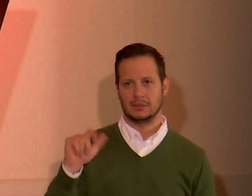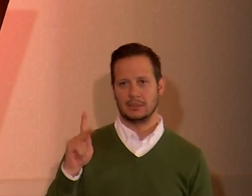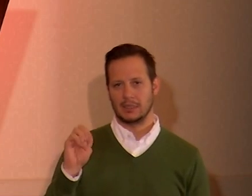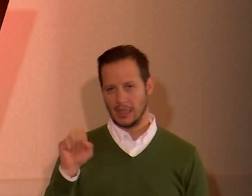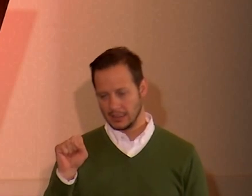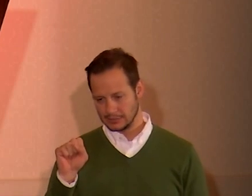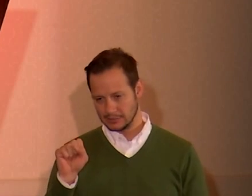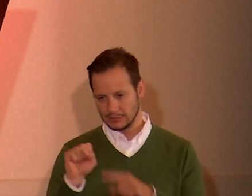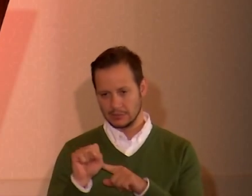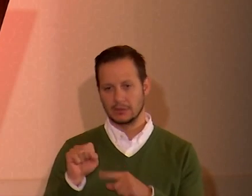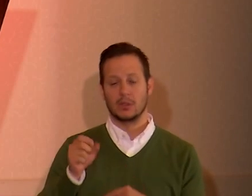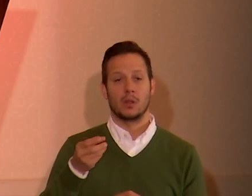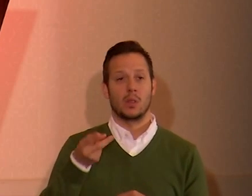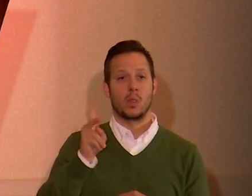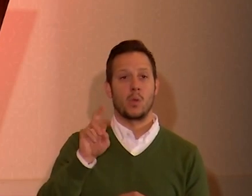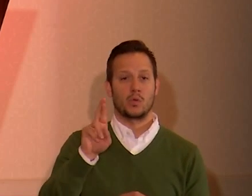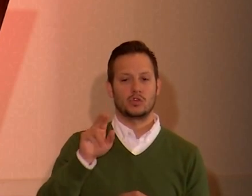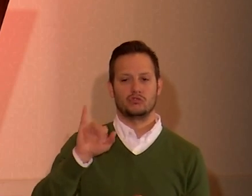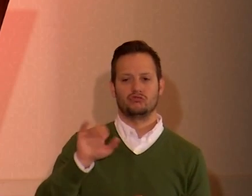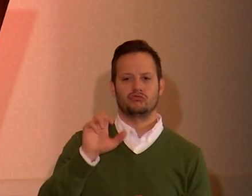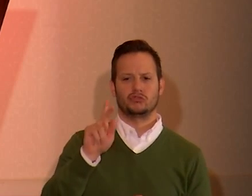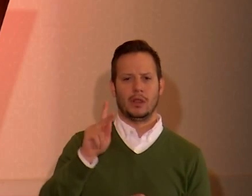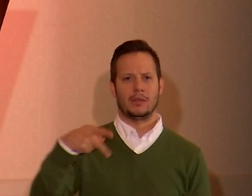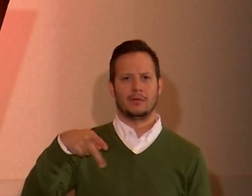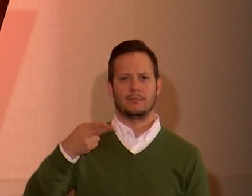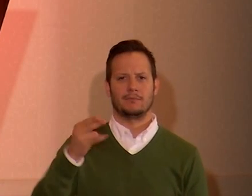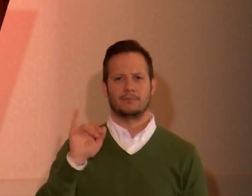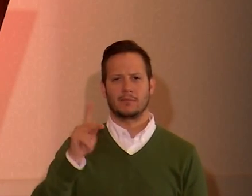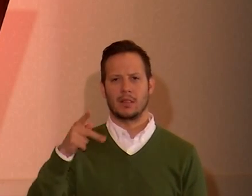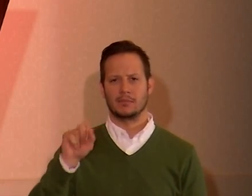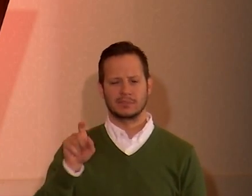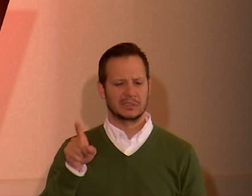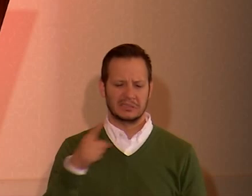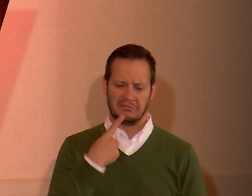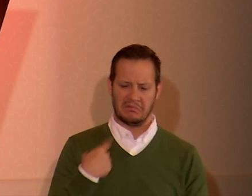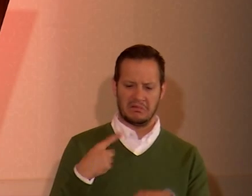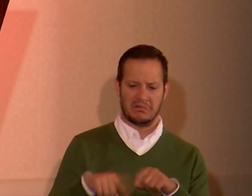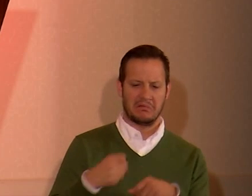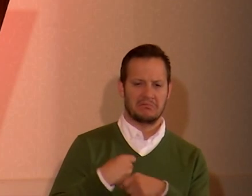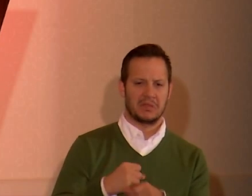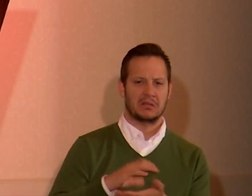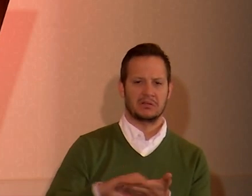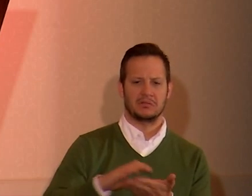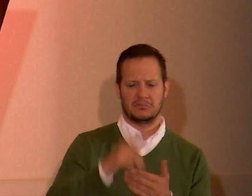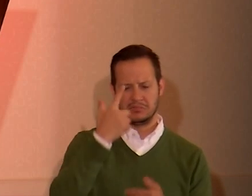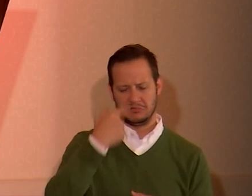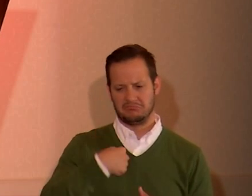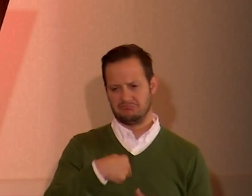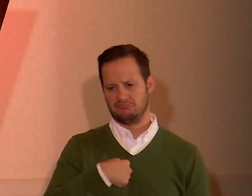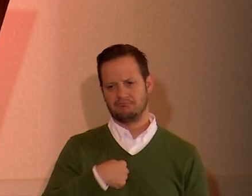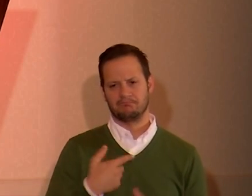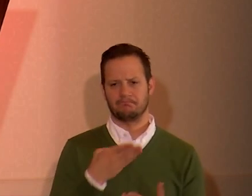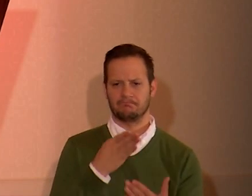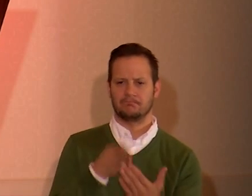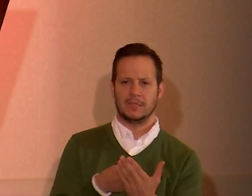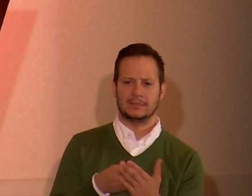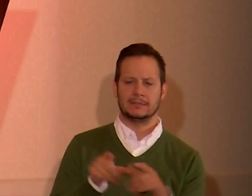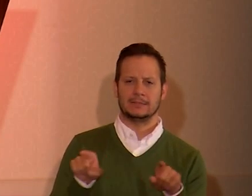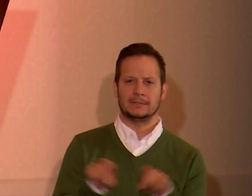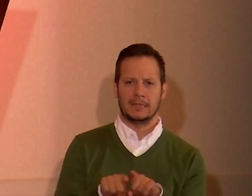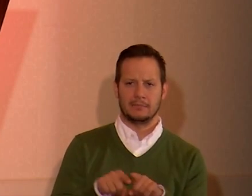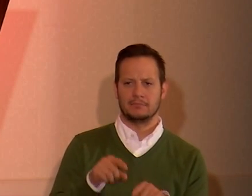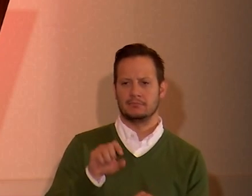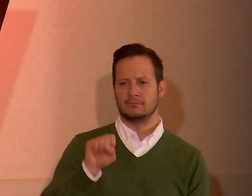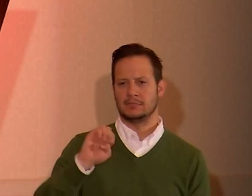The owner's Jack Phillips. He said he couldn't make the cake because his Christian religious objections to same-sex